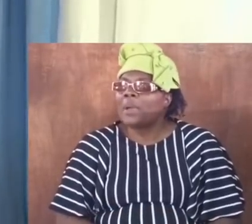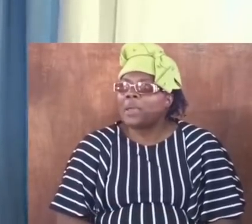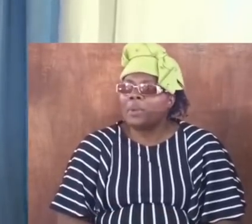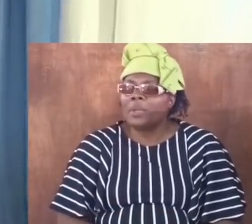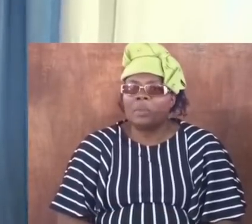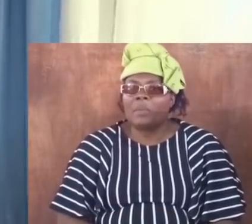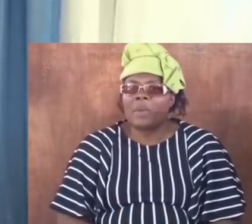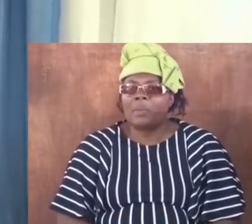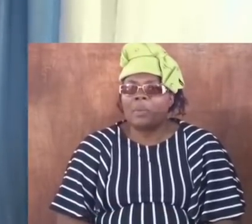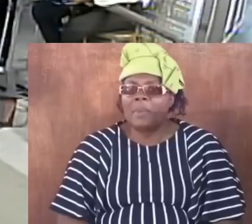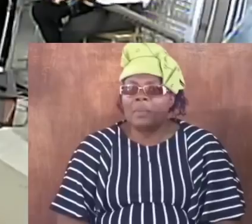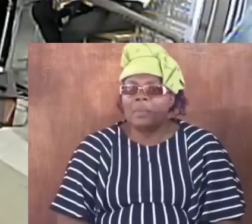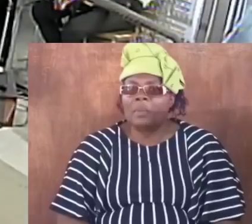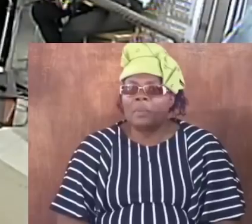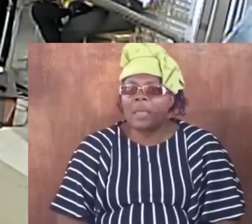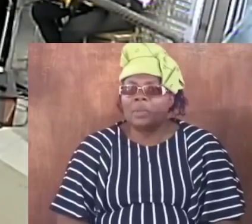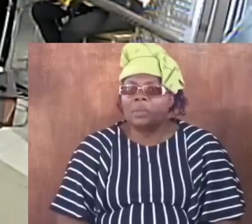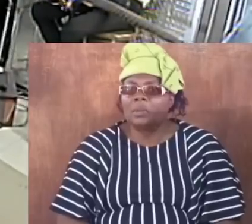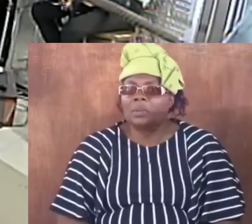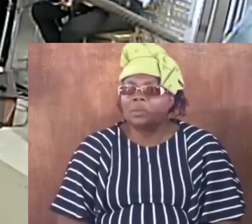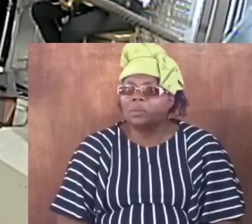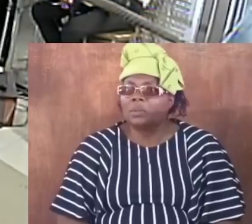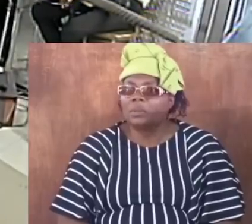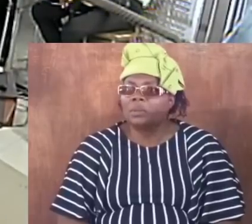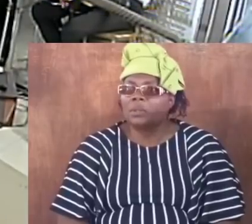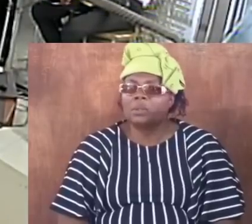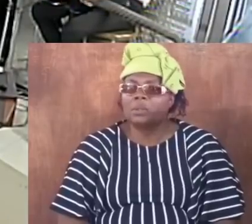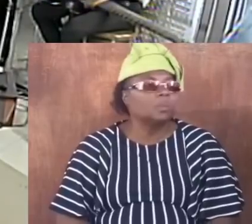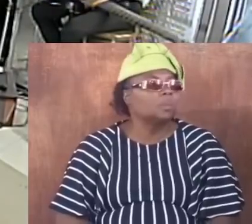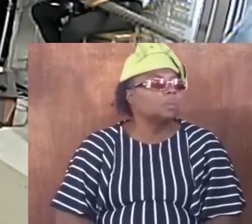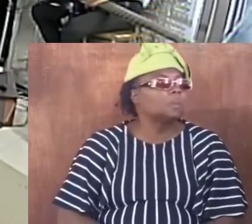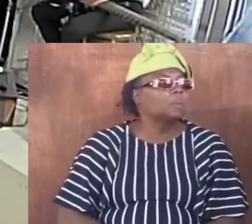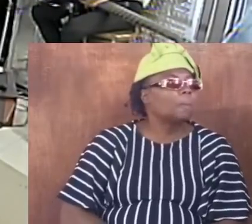Praise God. As they come,